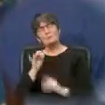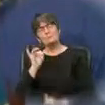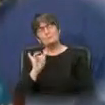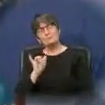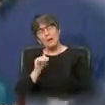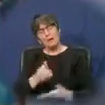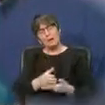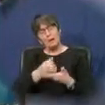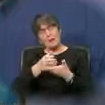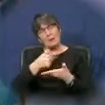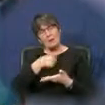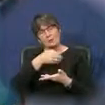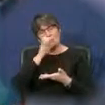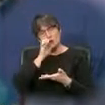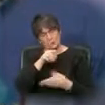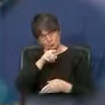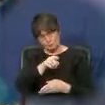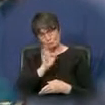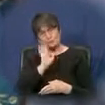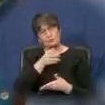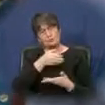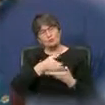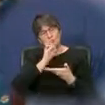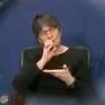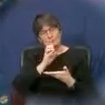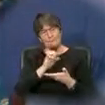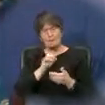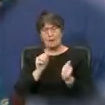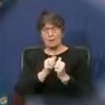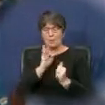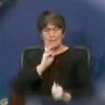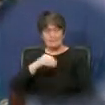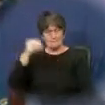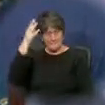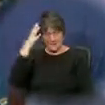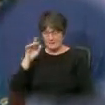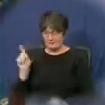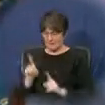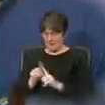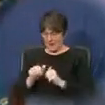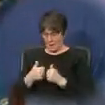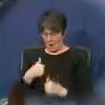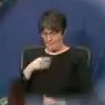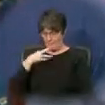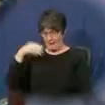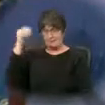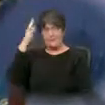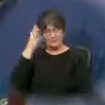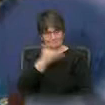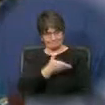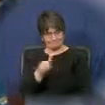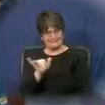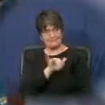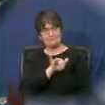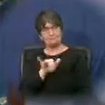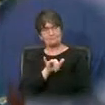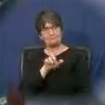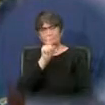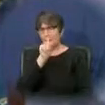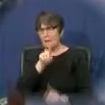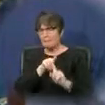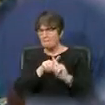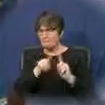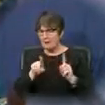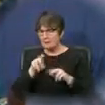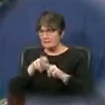"The cup that I drink, you will drink, but with the baptism with which I am baptized, you will be baptized. But to